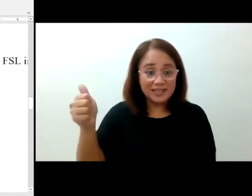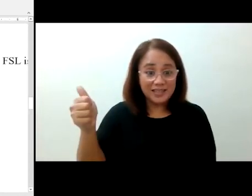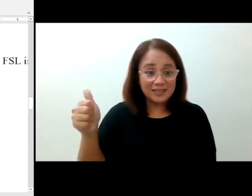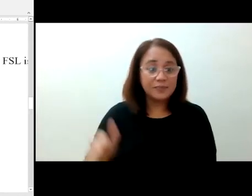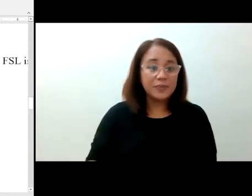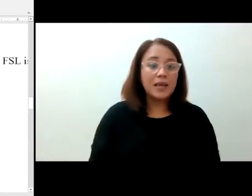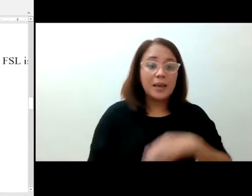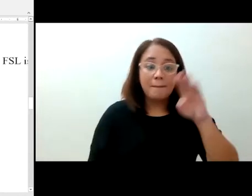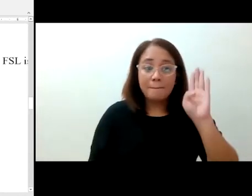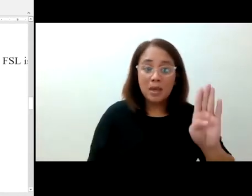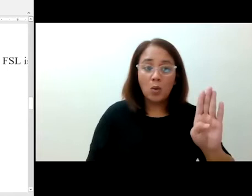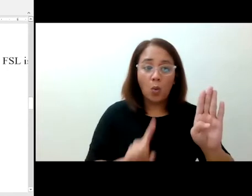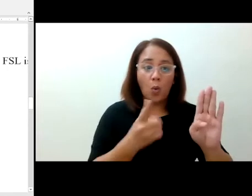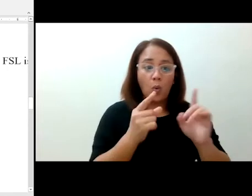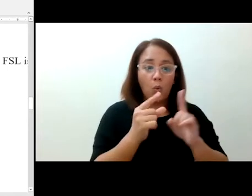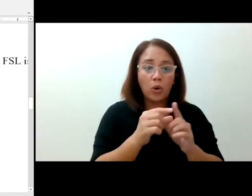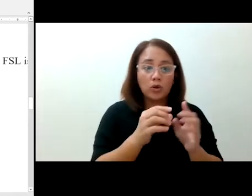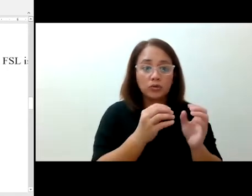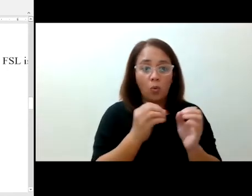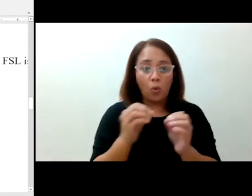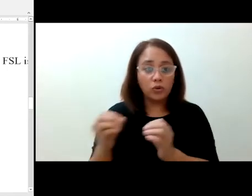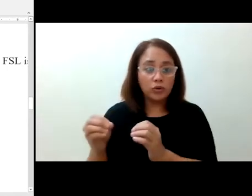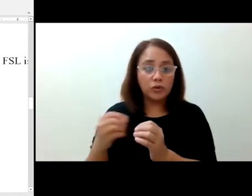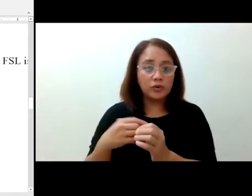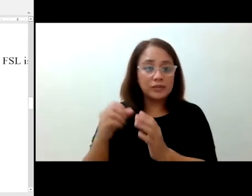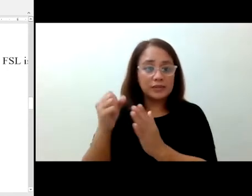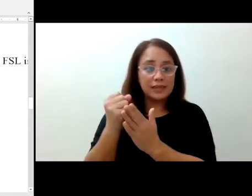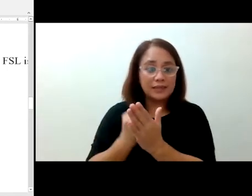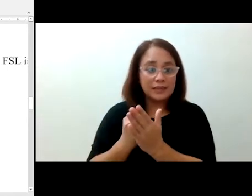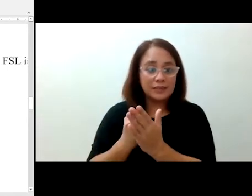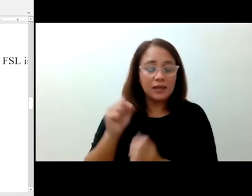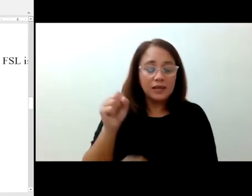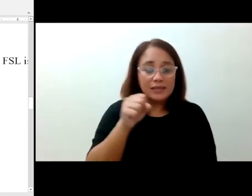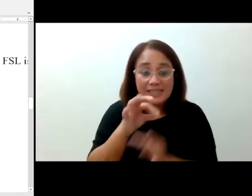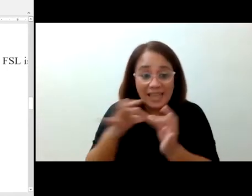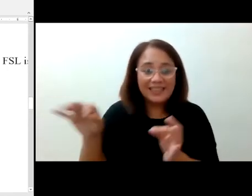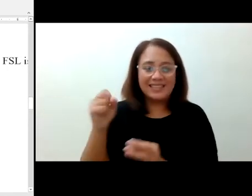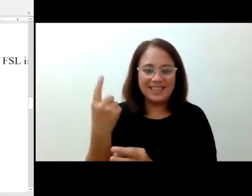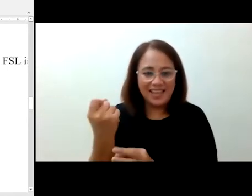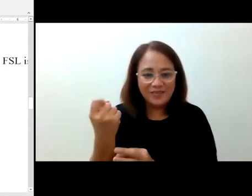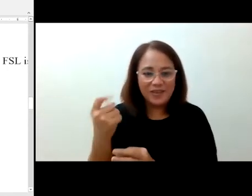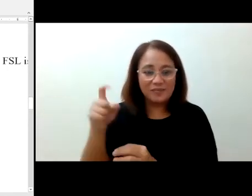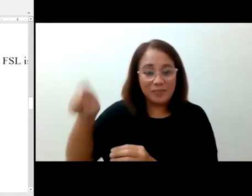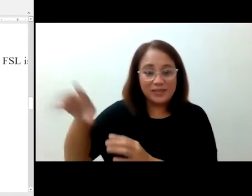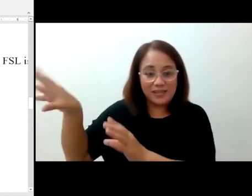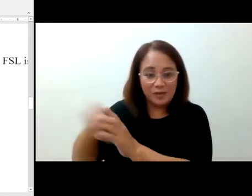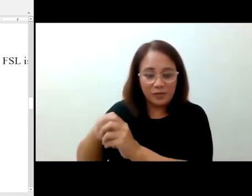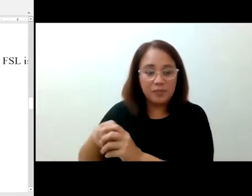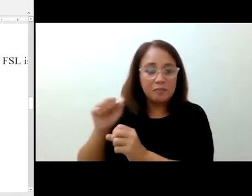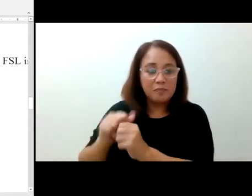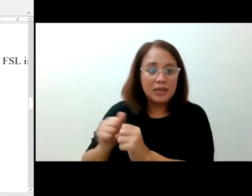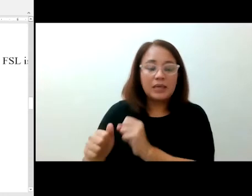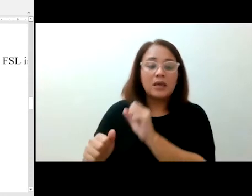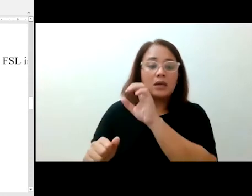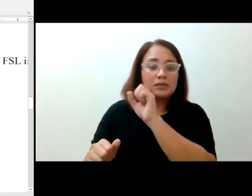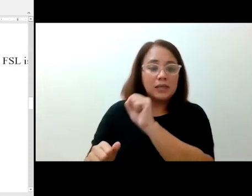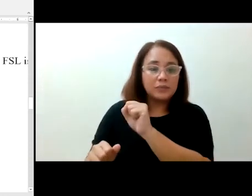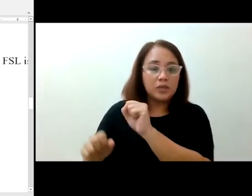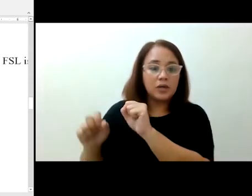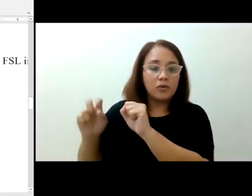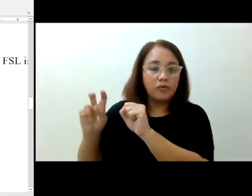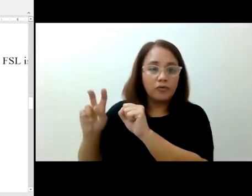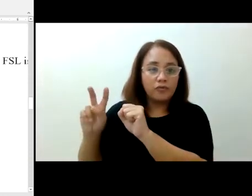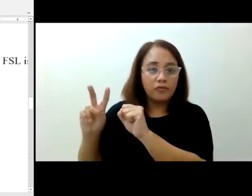B, only the word order in sentence 11 should be included. Subject, verb, object.